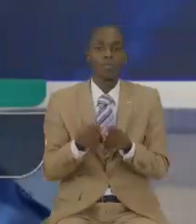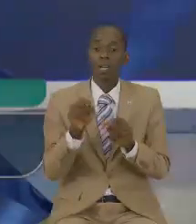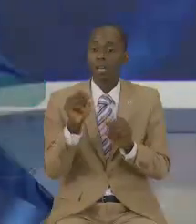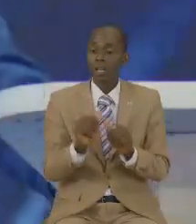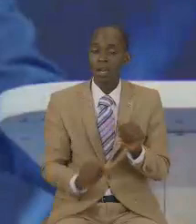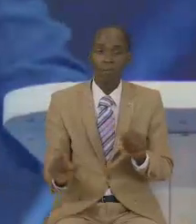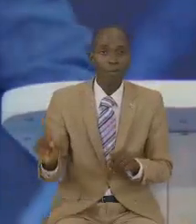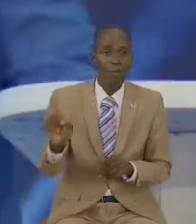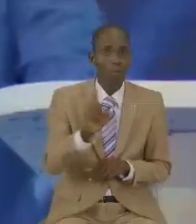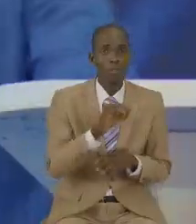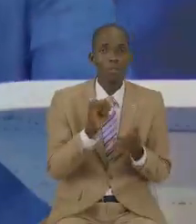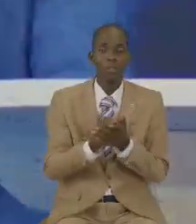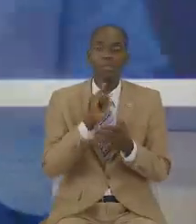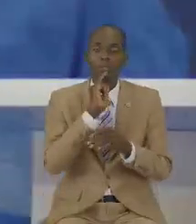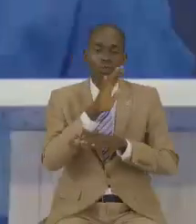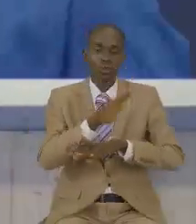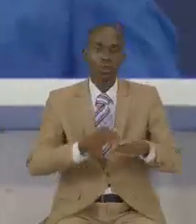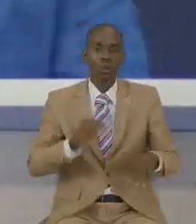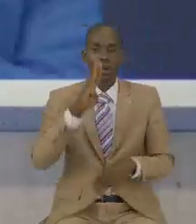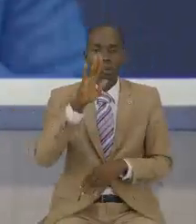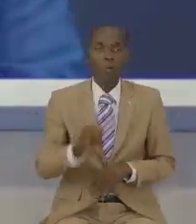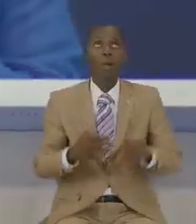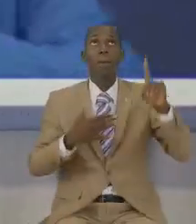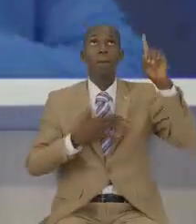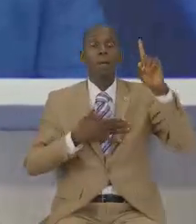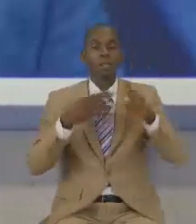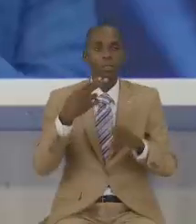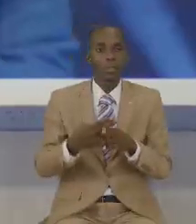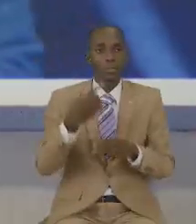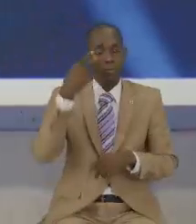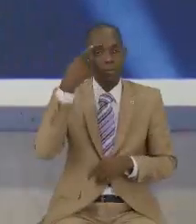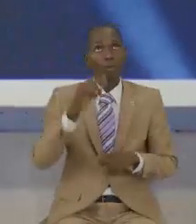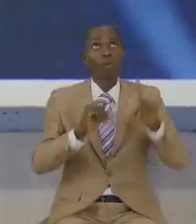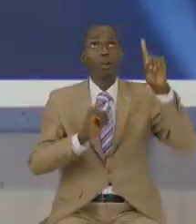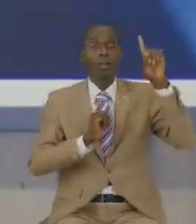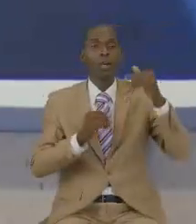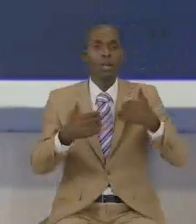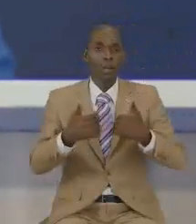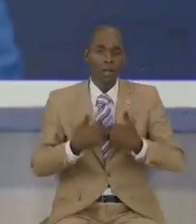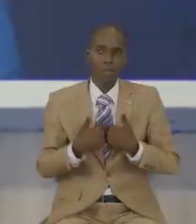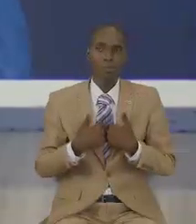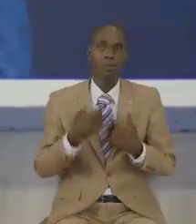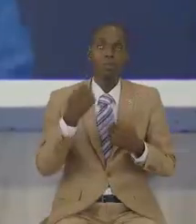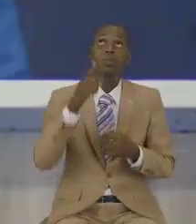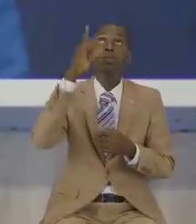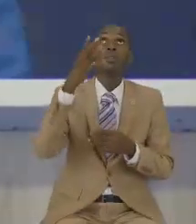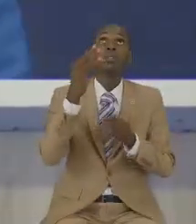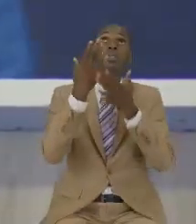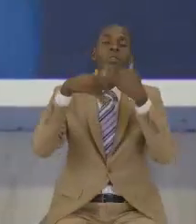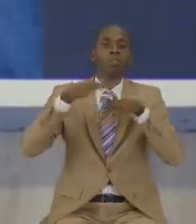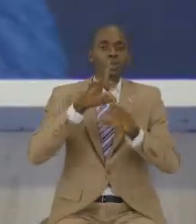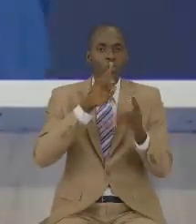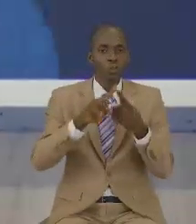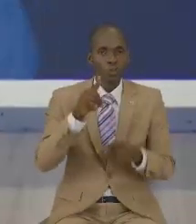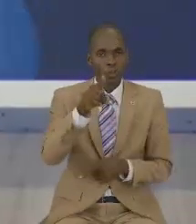everyone that is called by my name. For I have, the God of heaven talks to you,